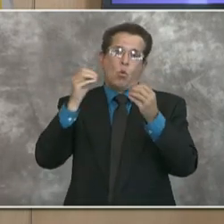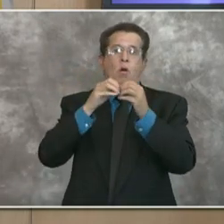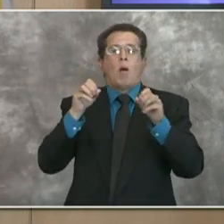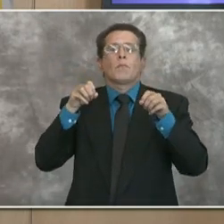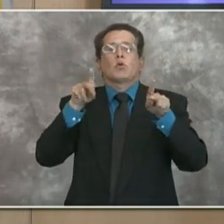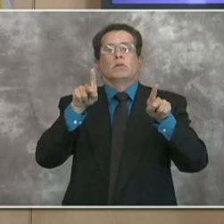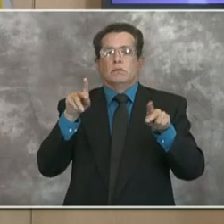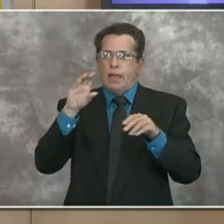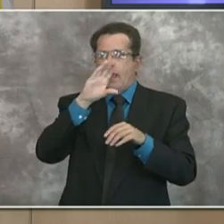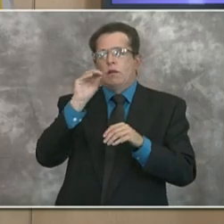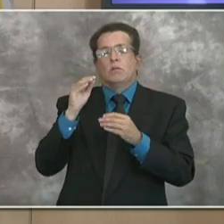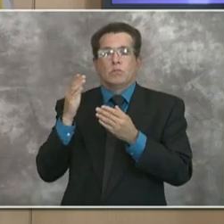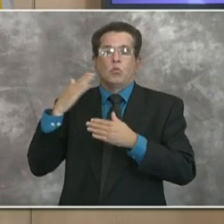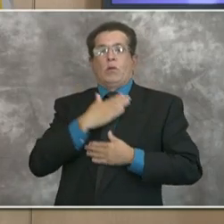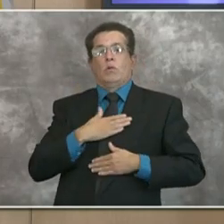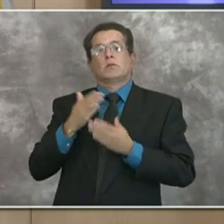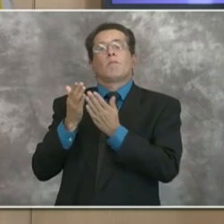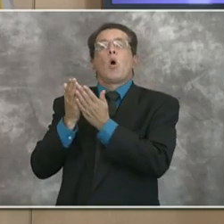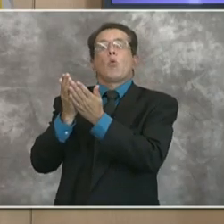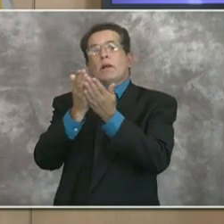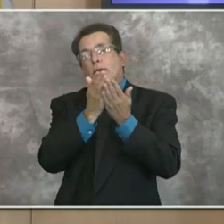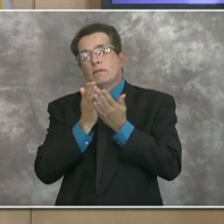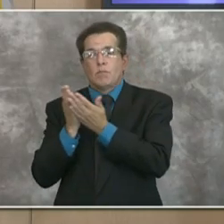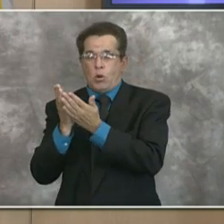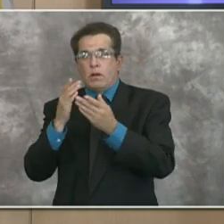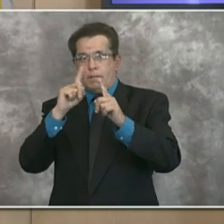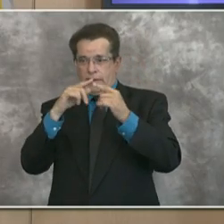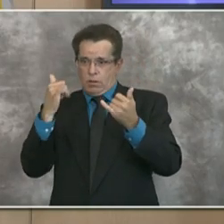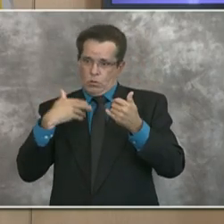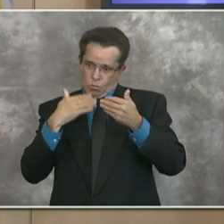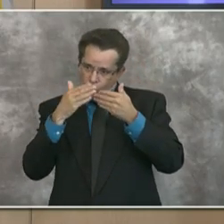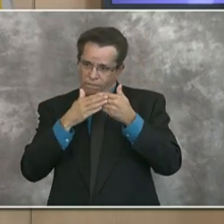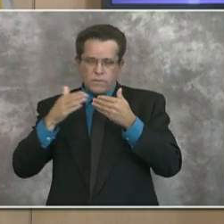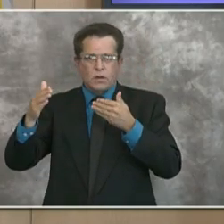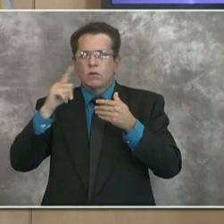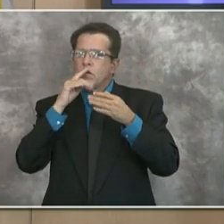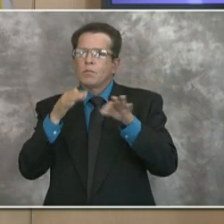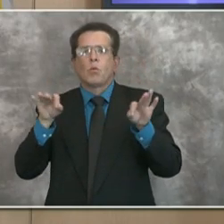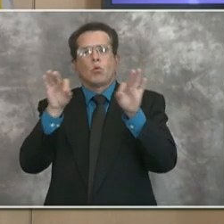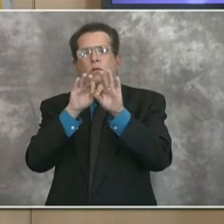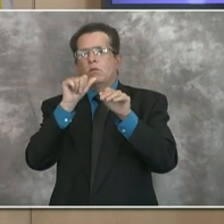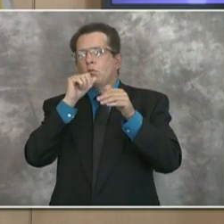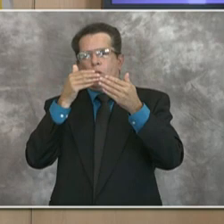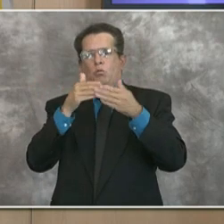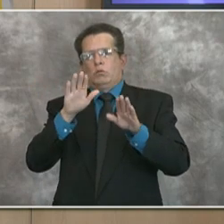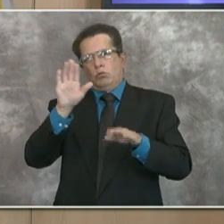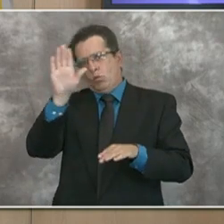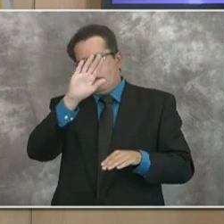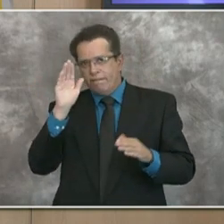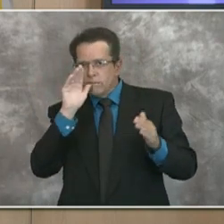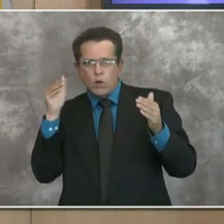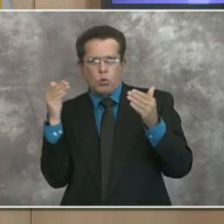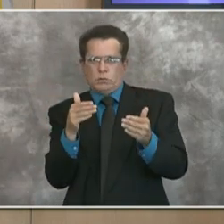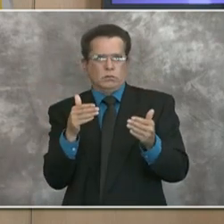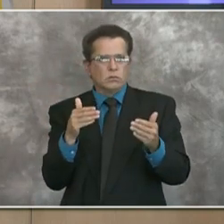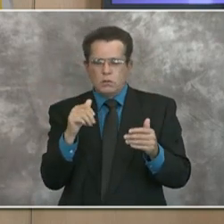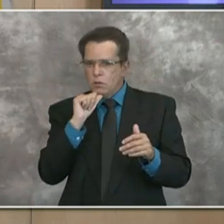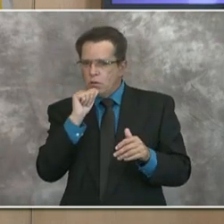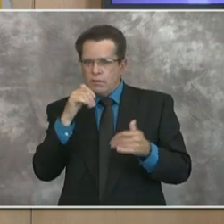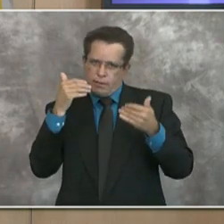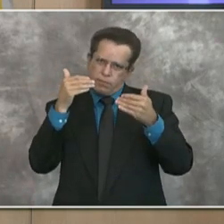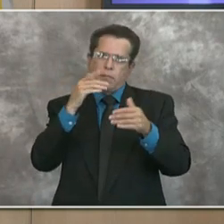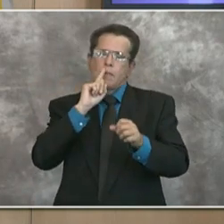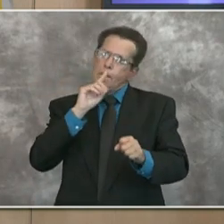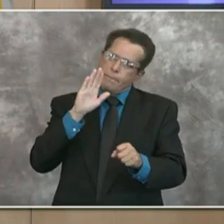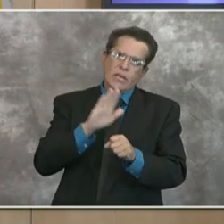and recreational boating. But as we move forward, it is critically important that we not lose our focus, that we not lose our commitment,